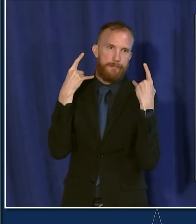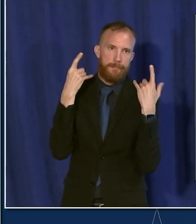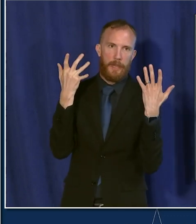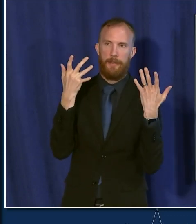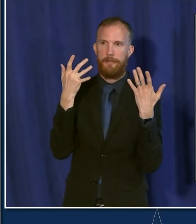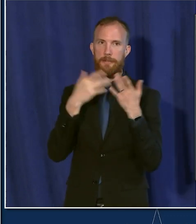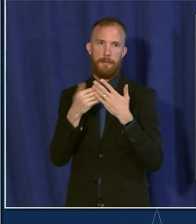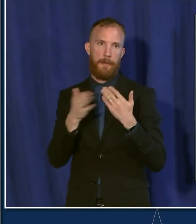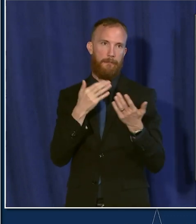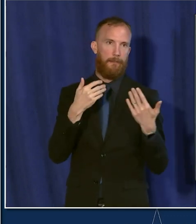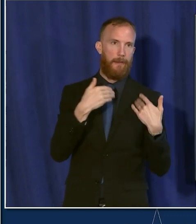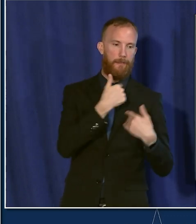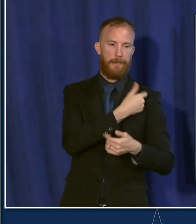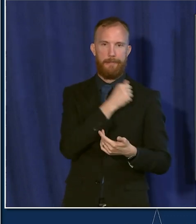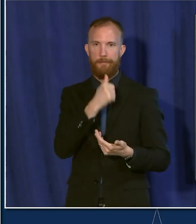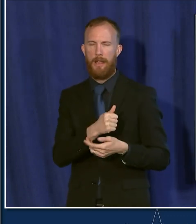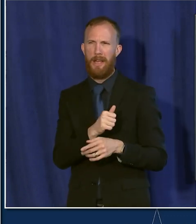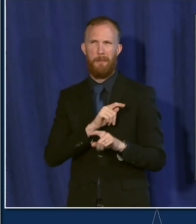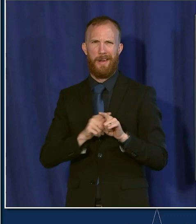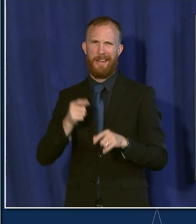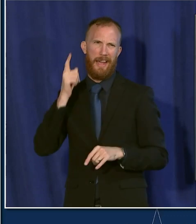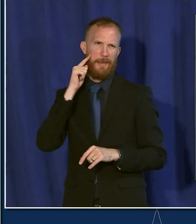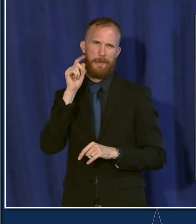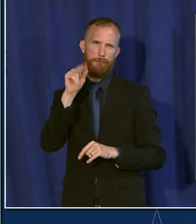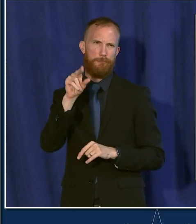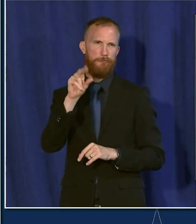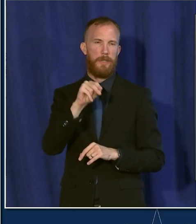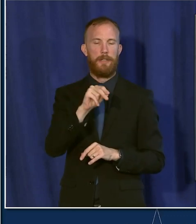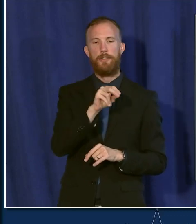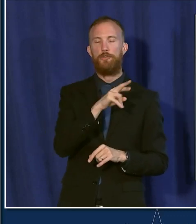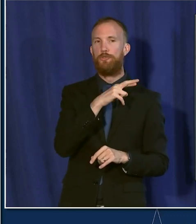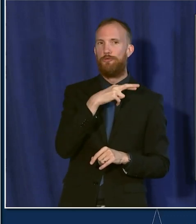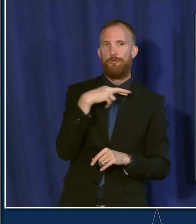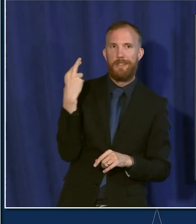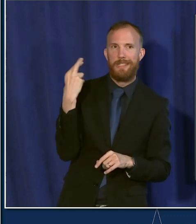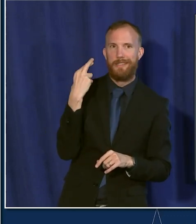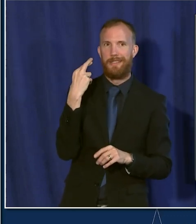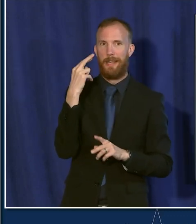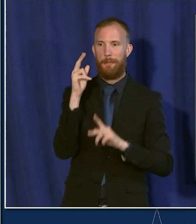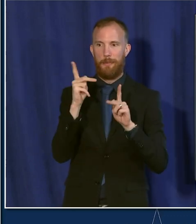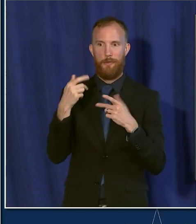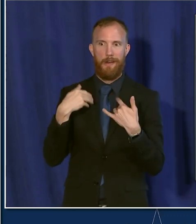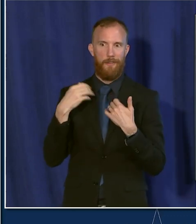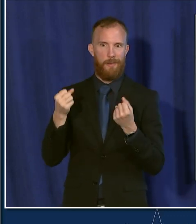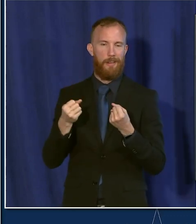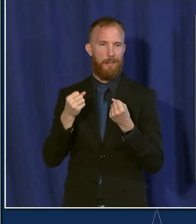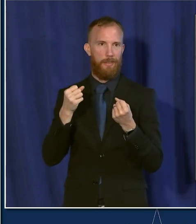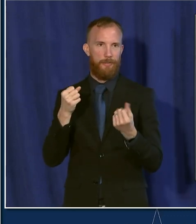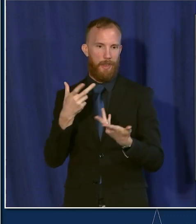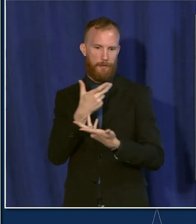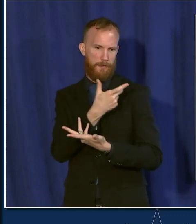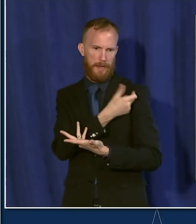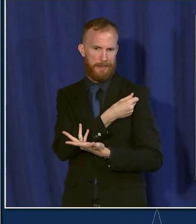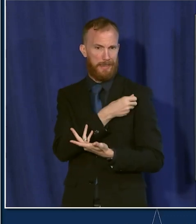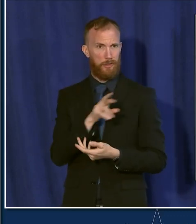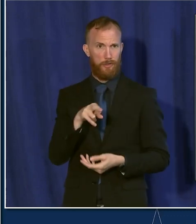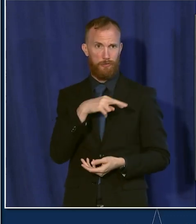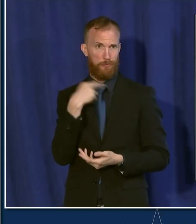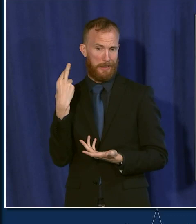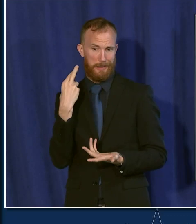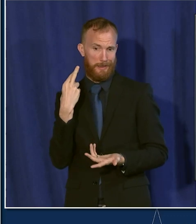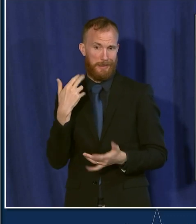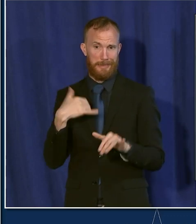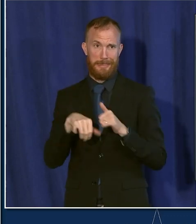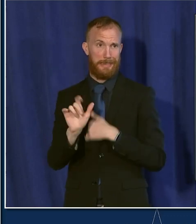I don't expect that because the risk in places that are highly vaccinated or are not surging actually remains relatively low